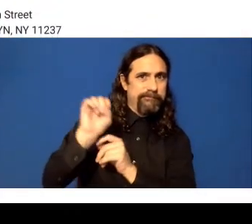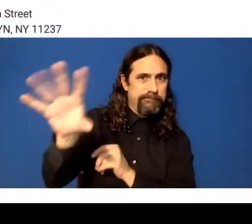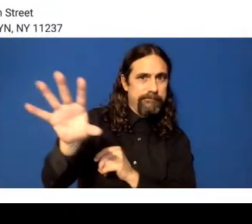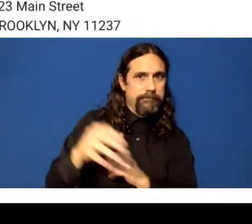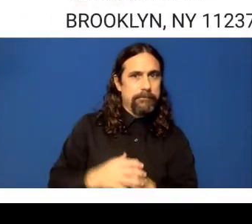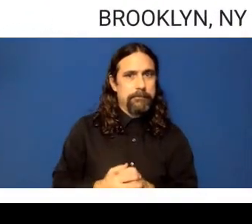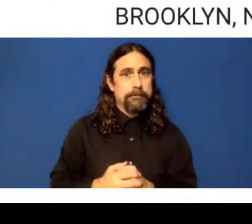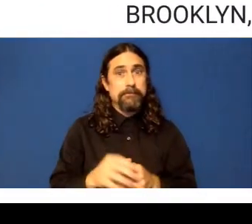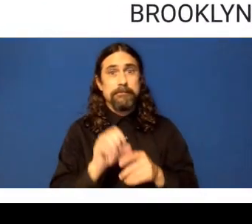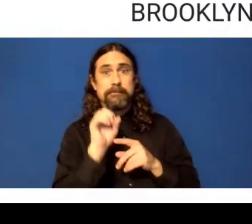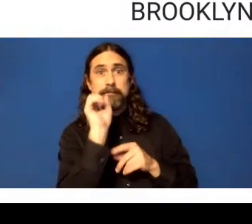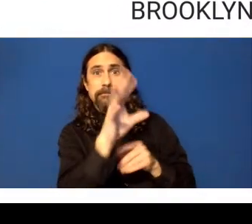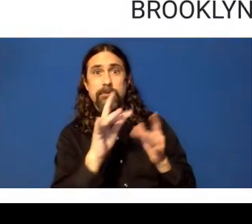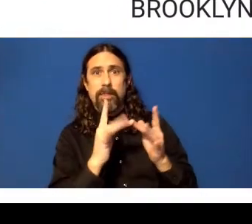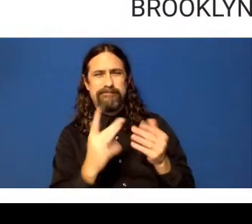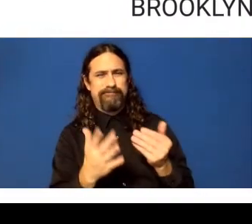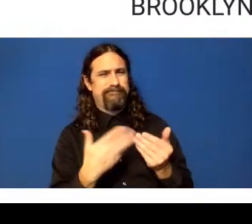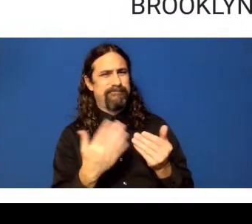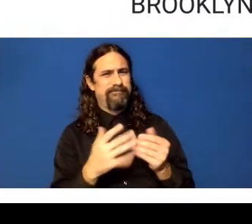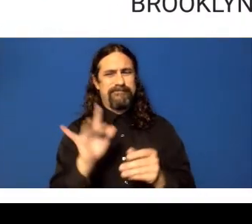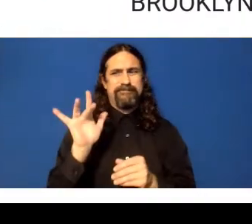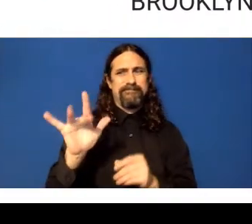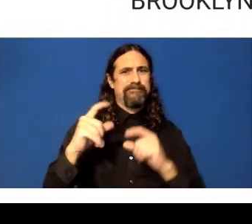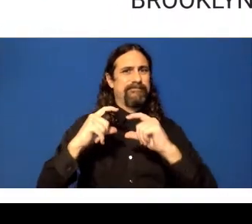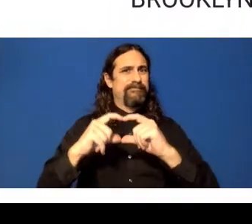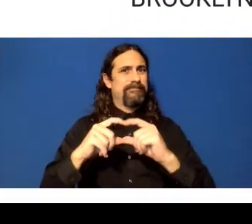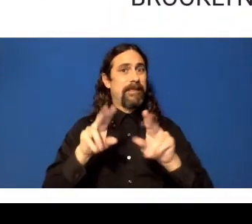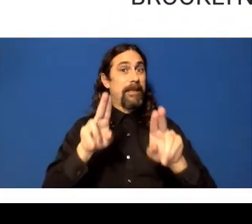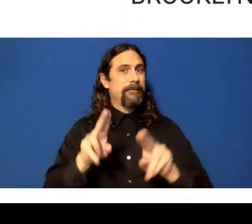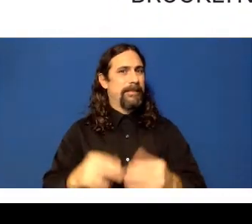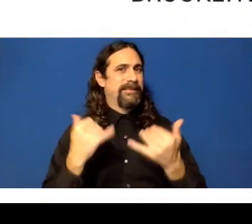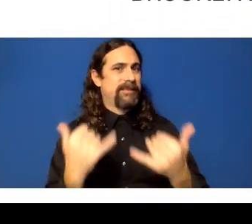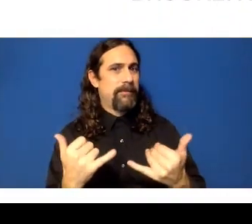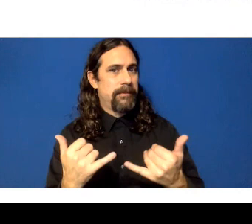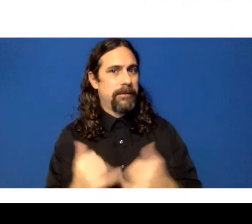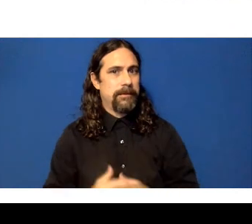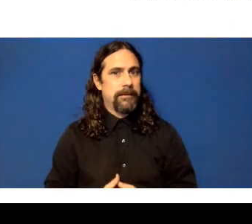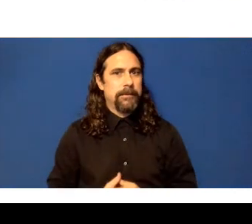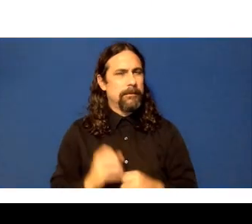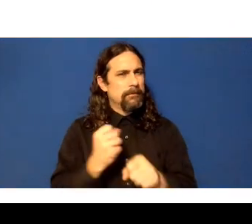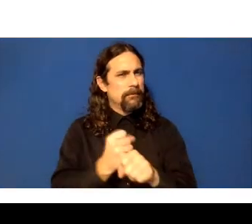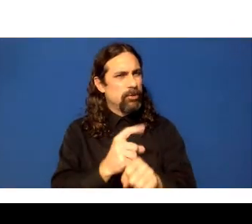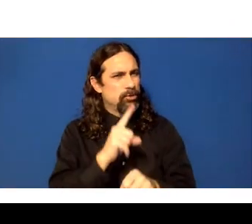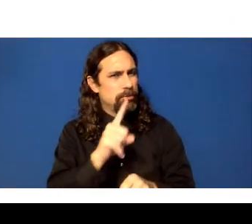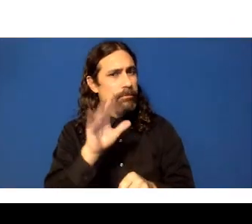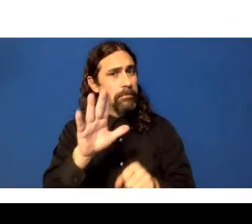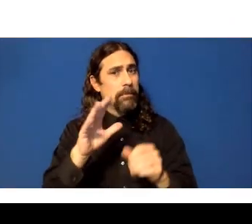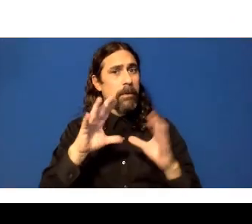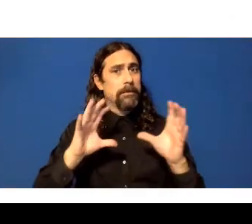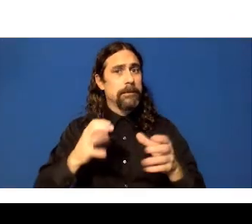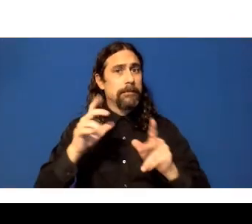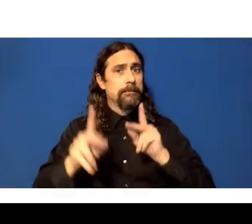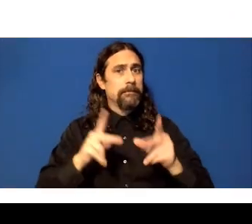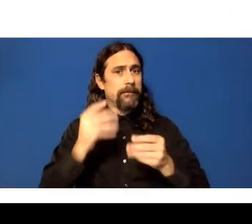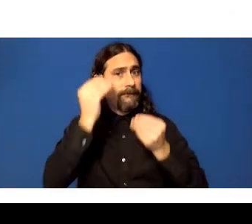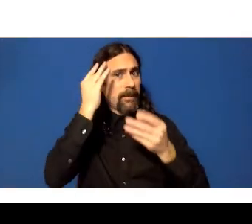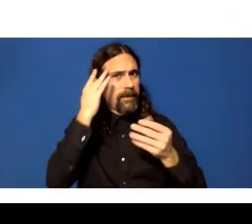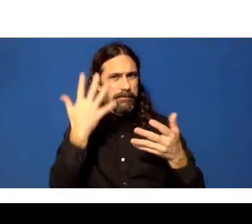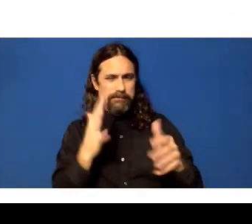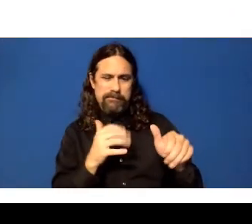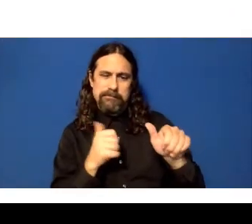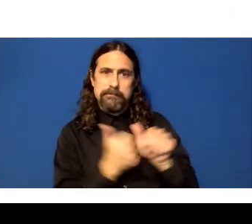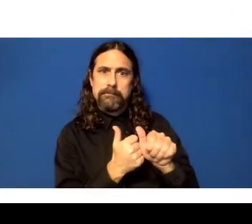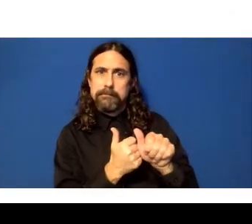Applying online is easy. Just click the Apply Now button, but be sure your household information is complete and up to